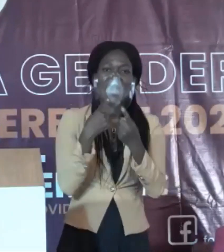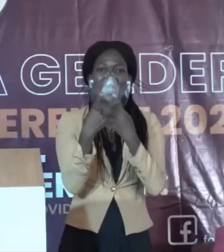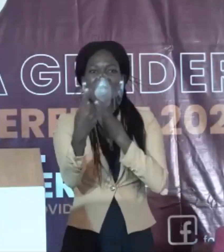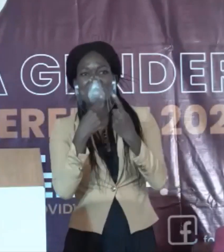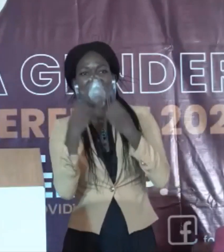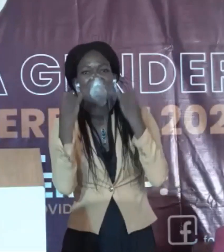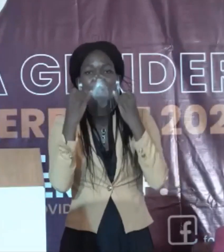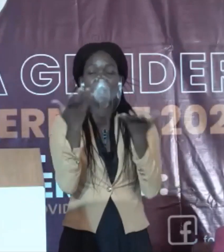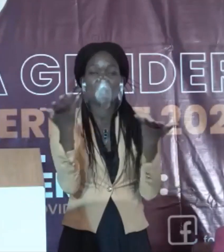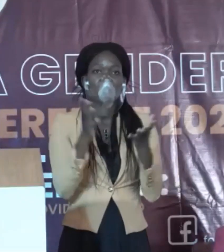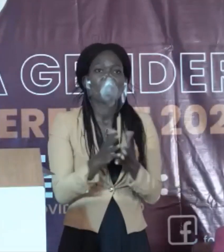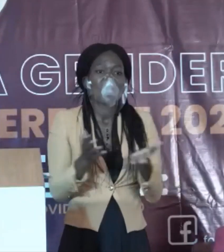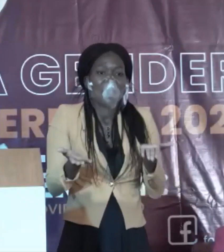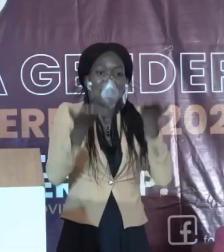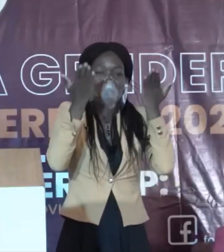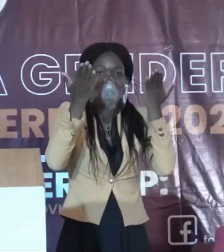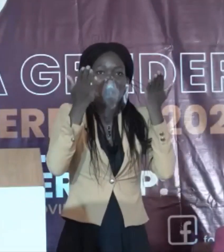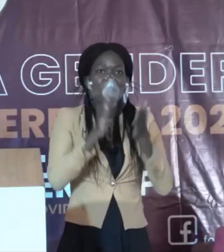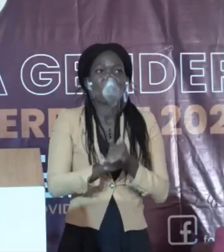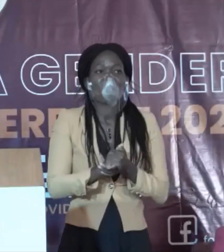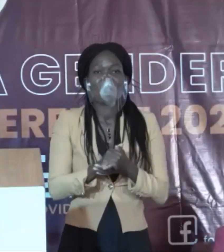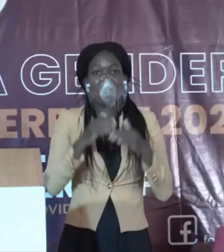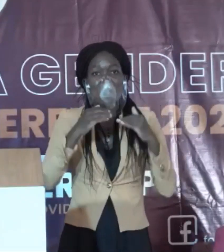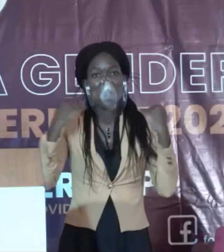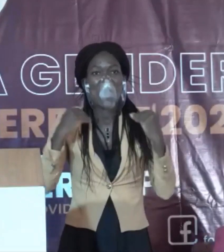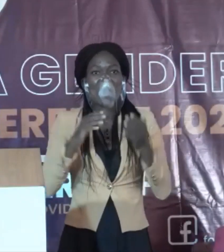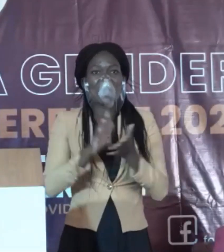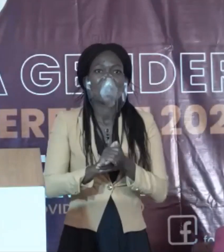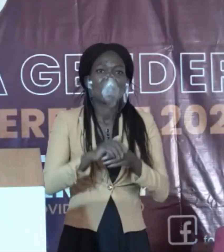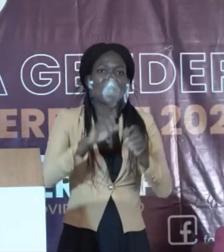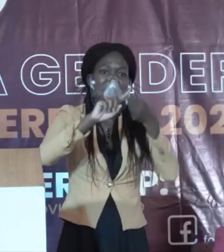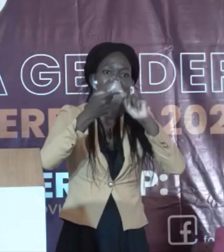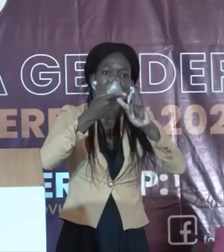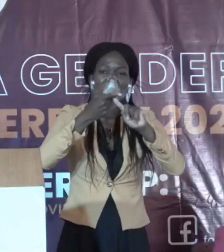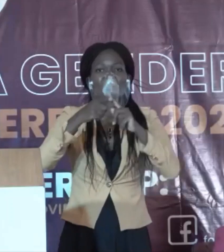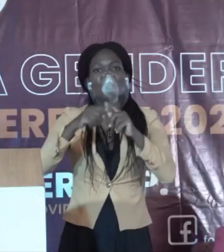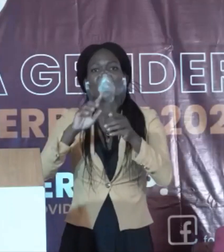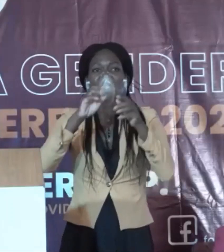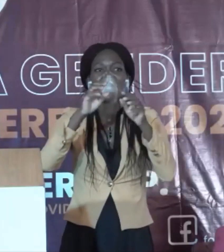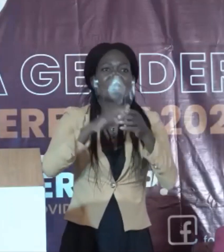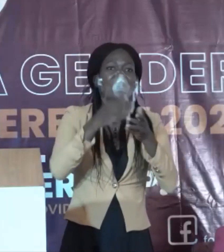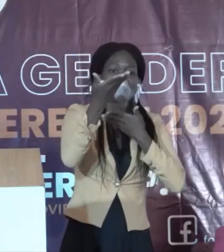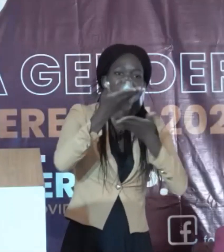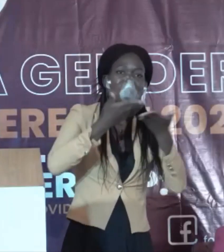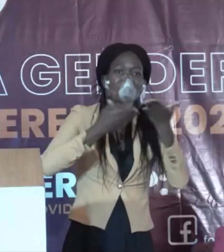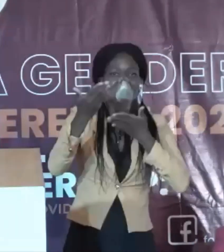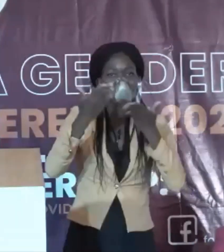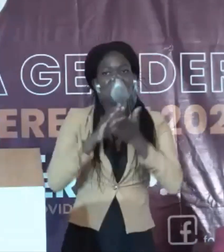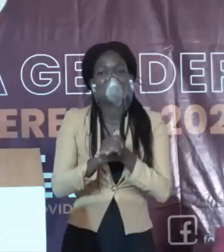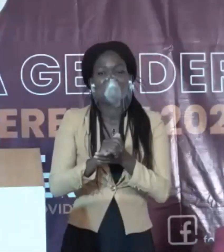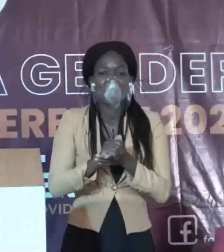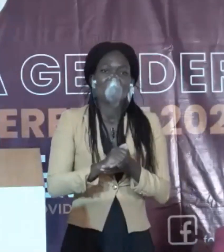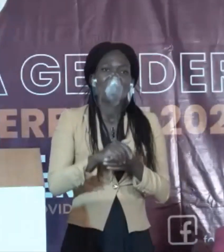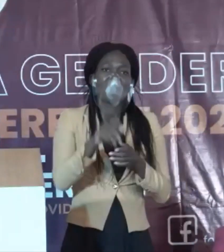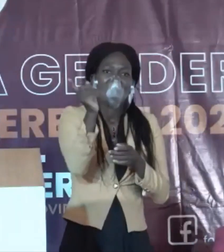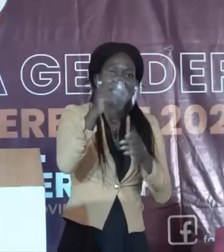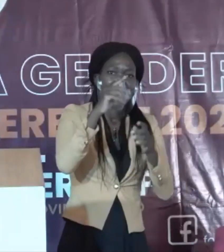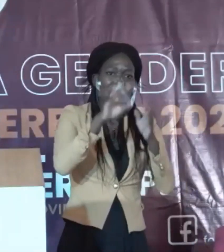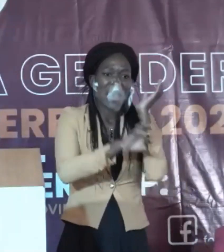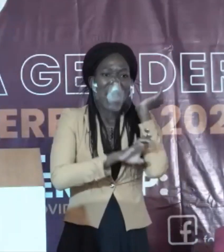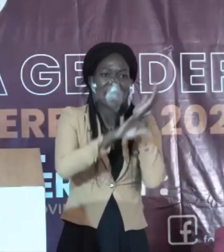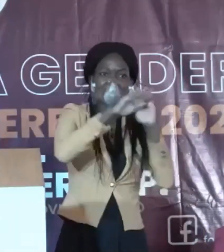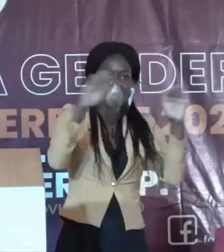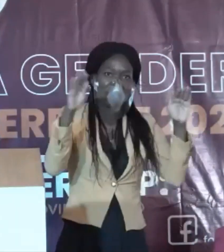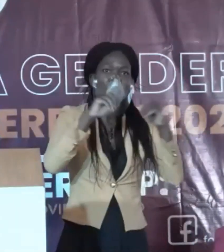information, improving the ability to businesswomen to network nationally, regionally, continentally, to access the financial